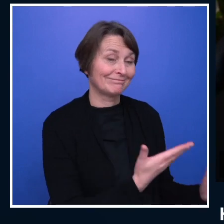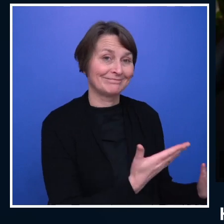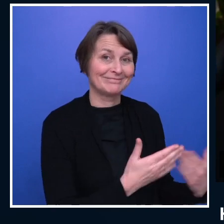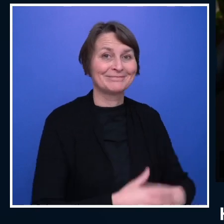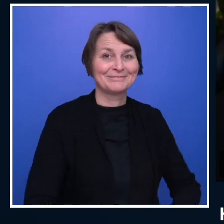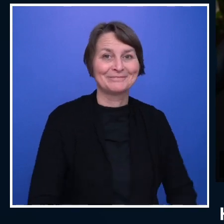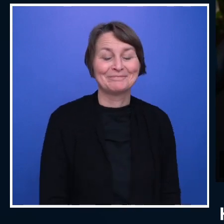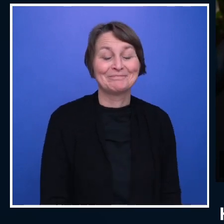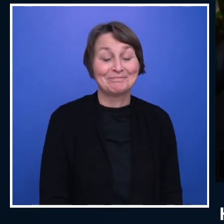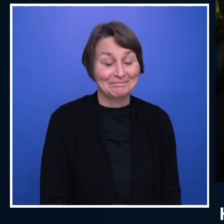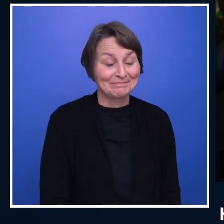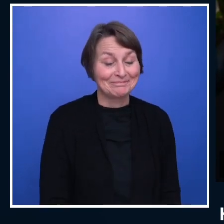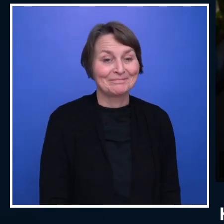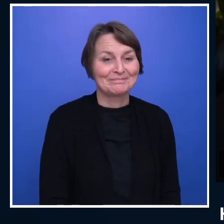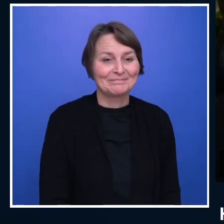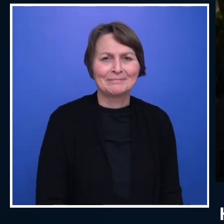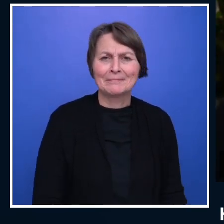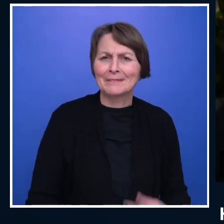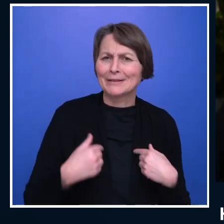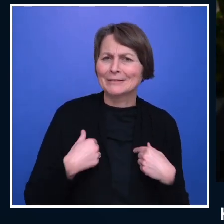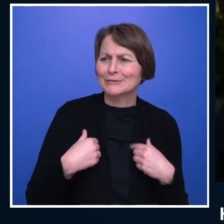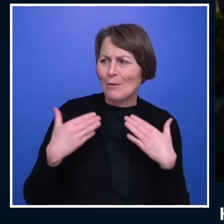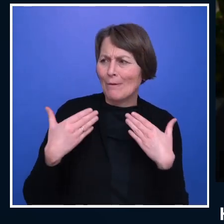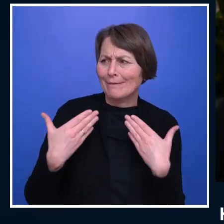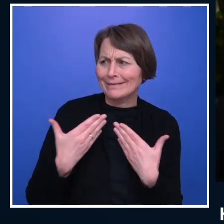expectations now, my friends.